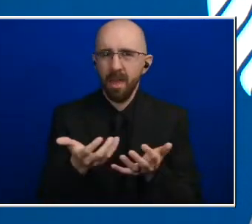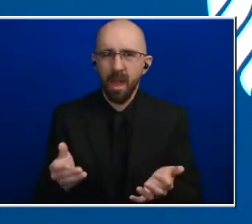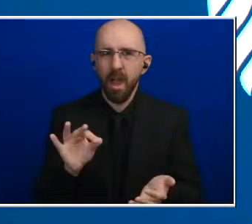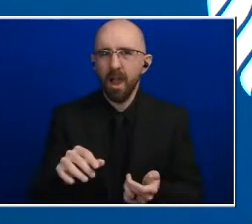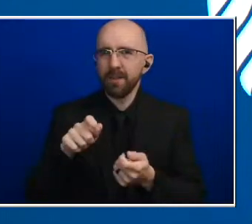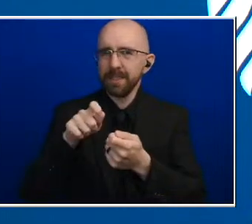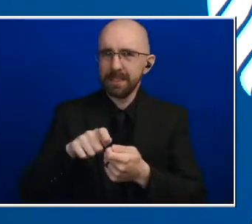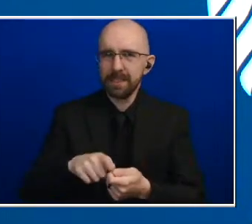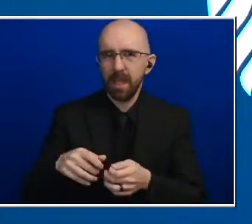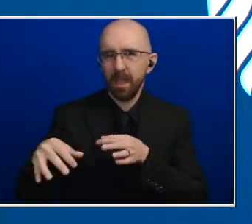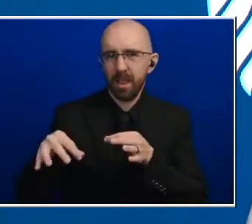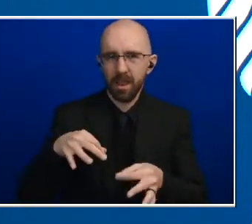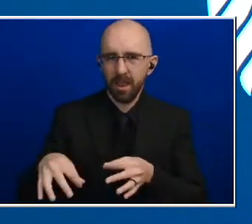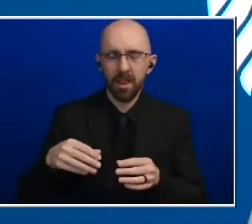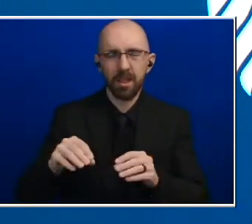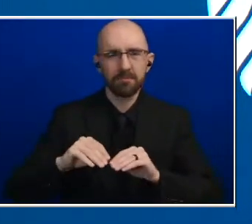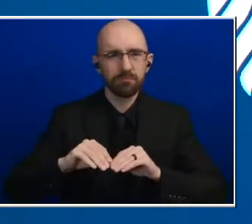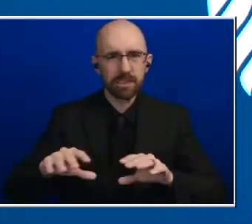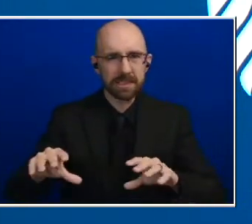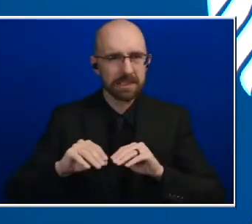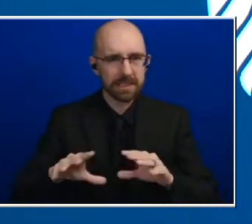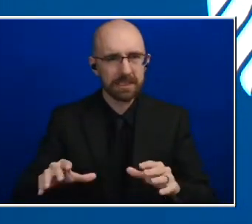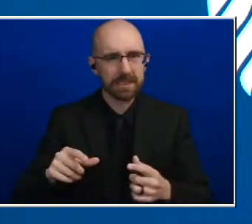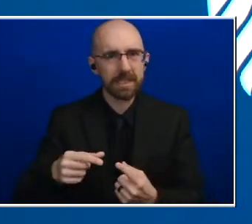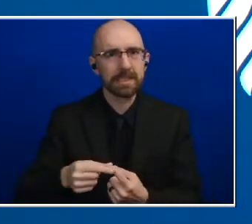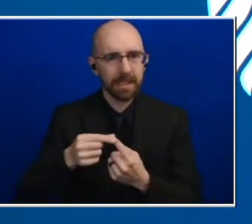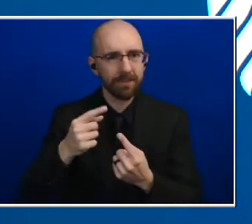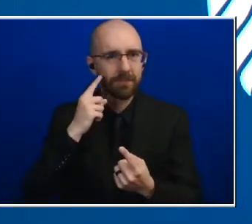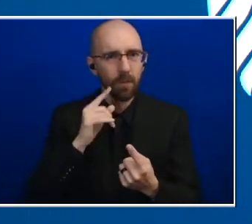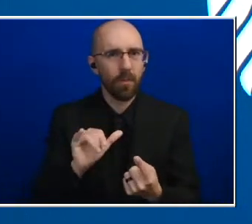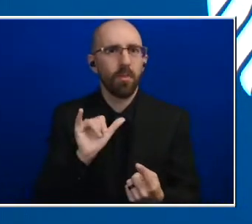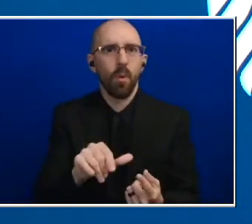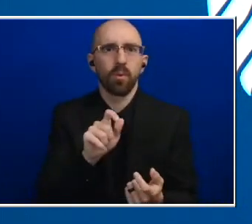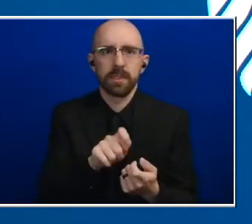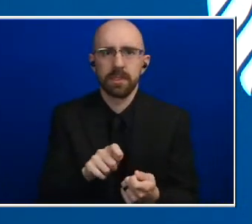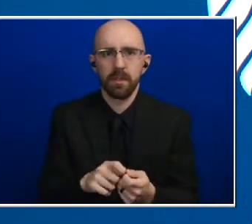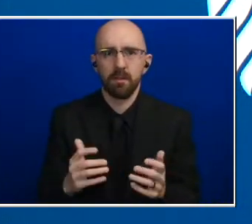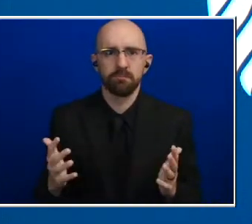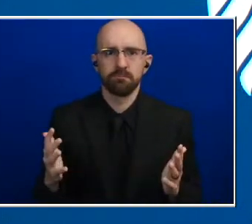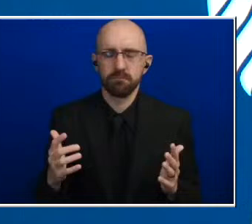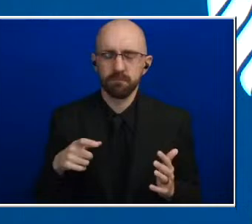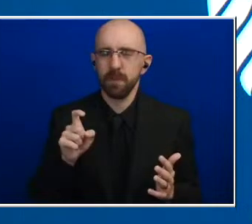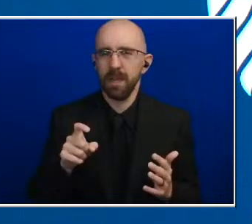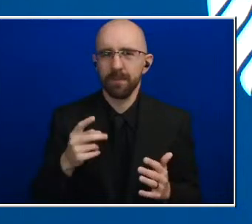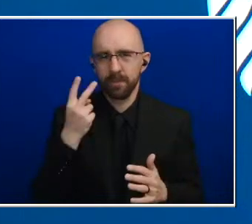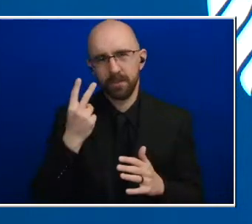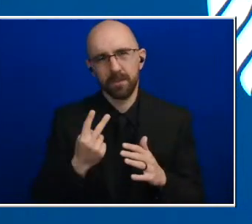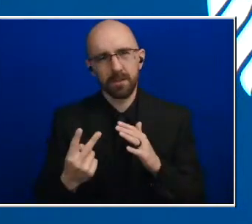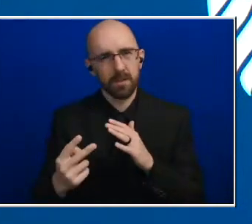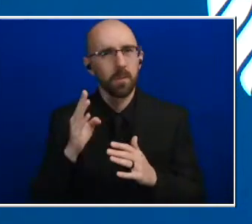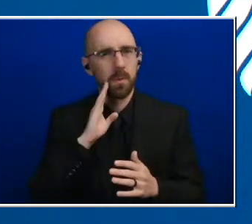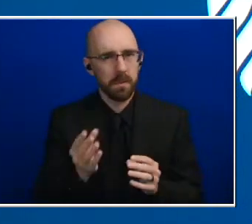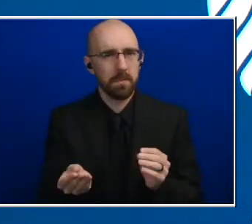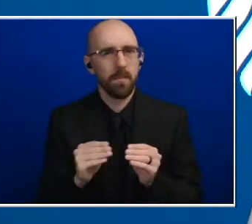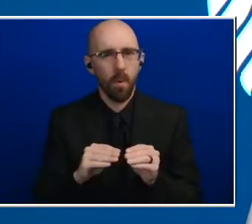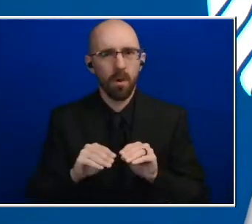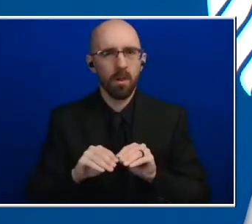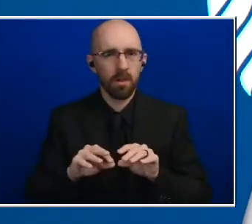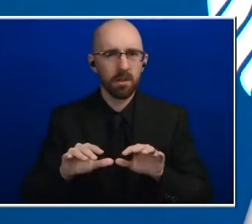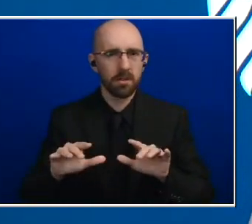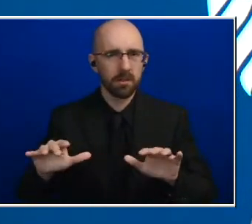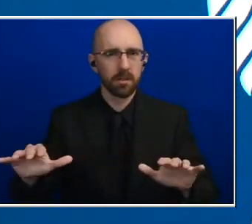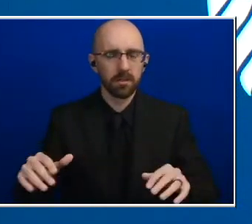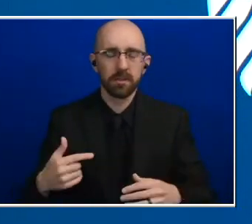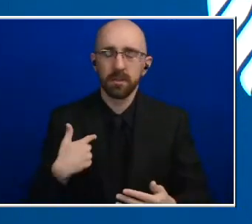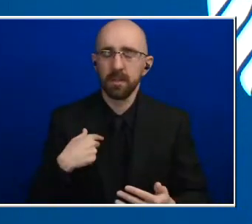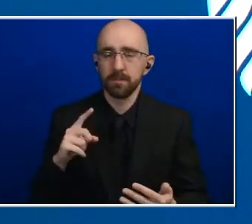released, except for those details. You know, we have to anticipate there will be more cases. And I am just saying that